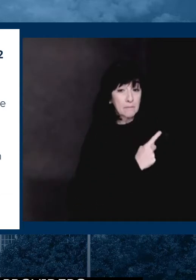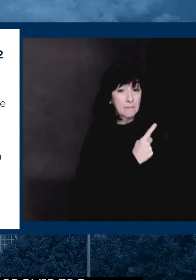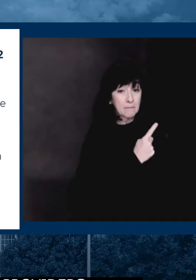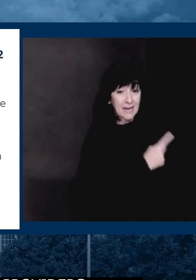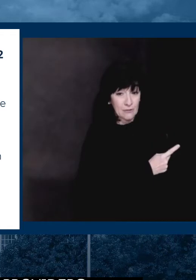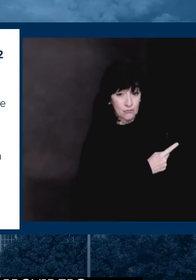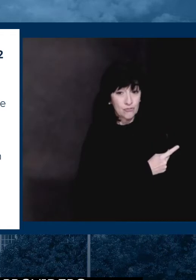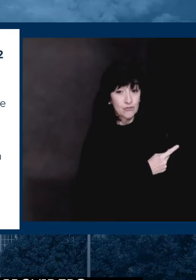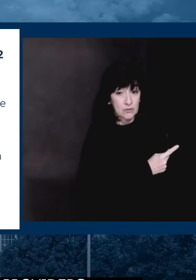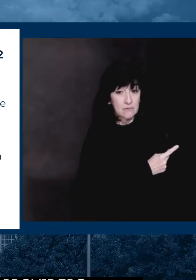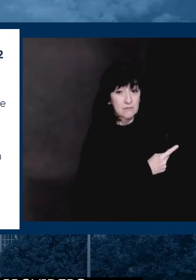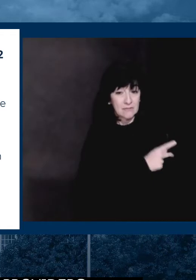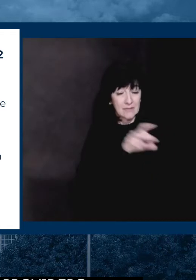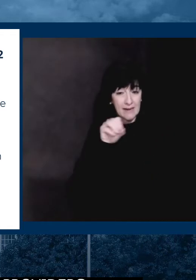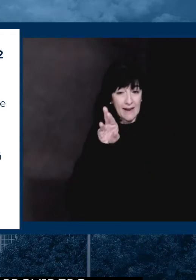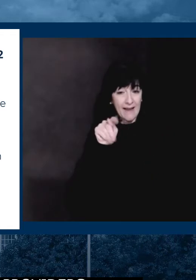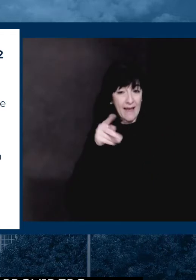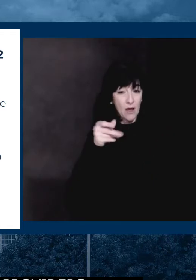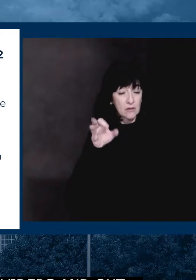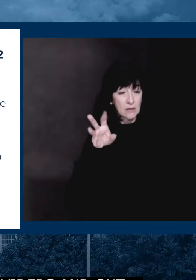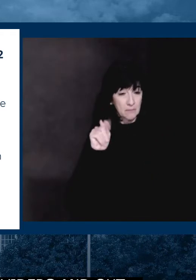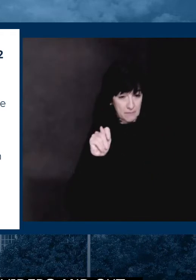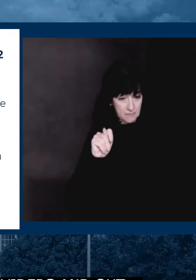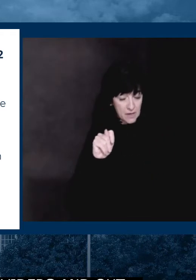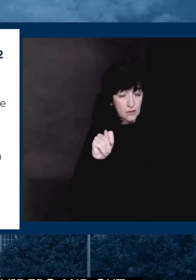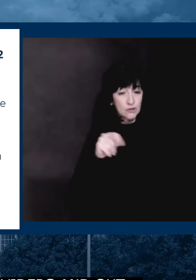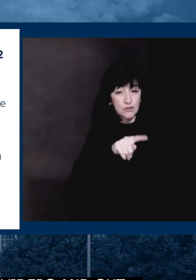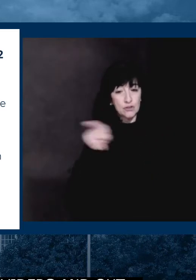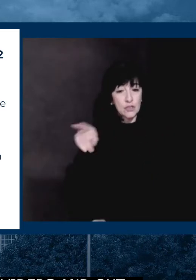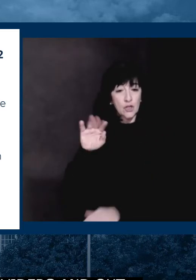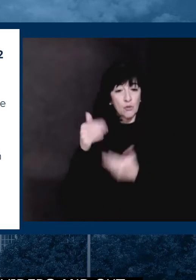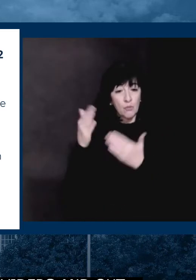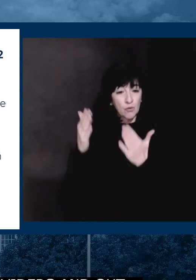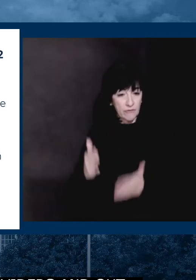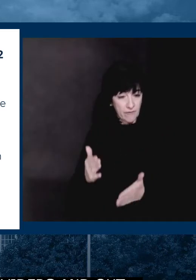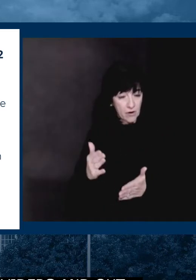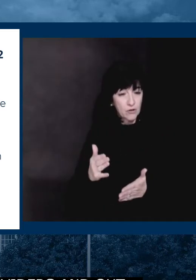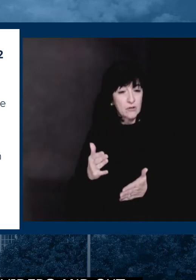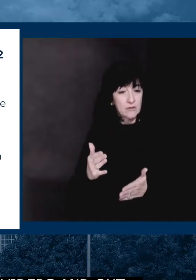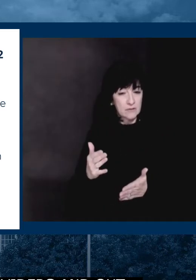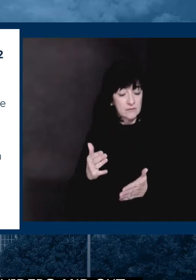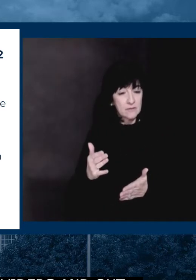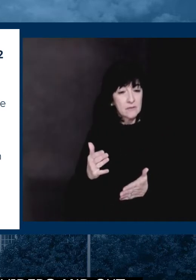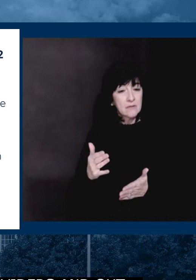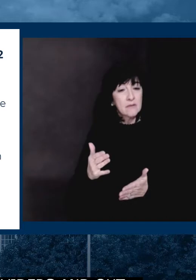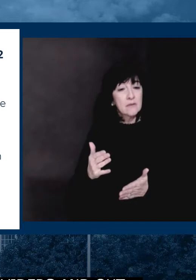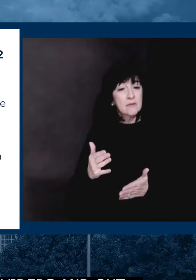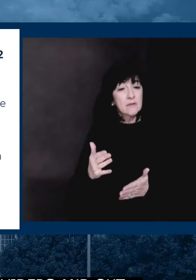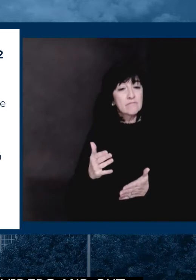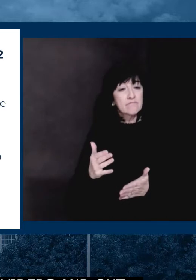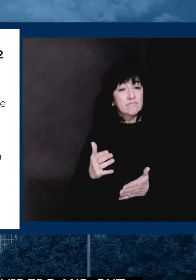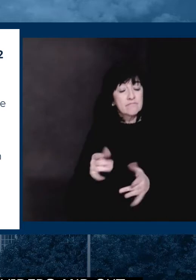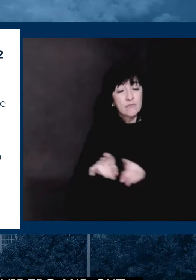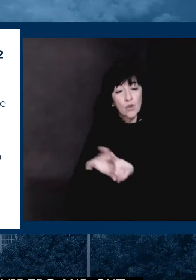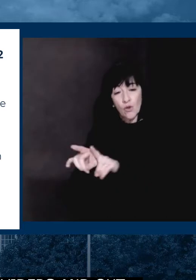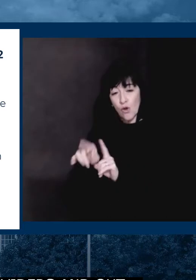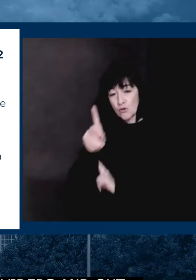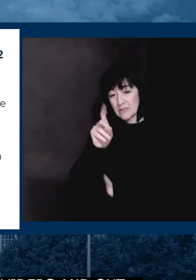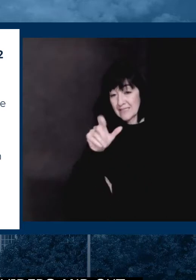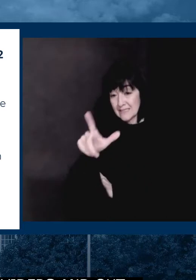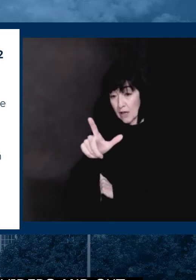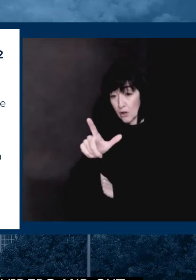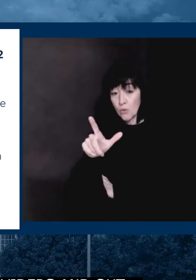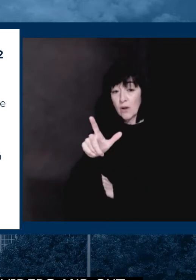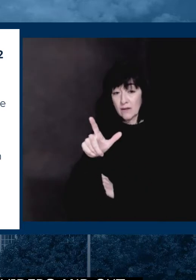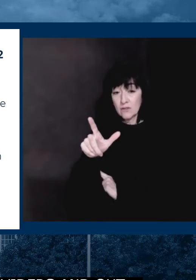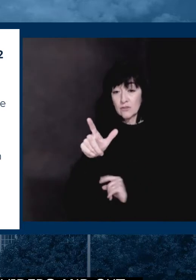to now get some vaccine to independent healthcare providers, as well as Delaware Psychiatric